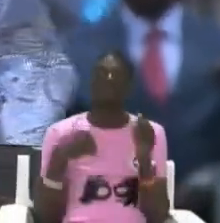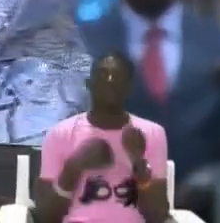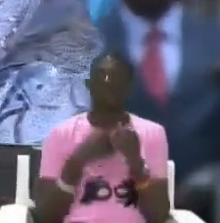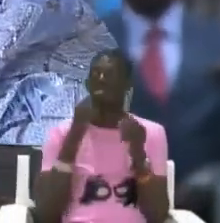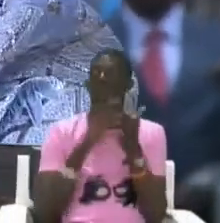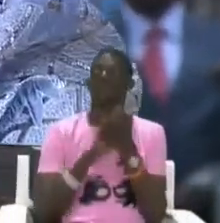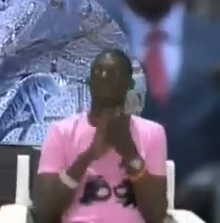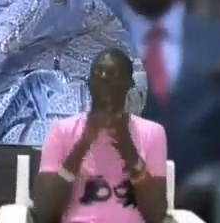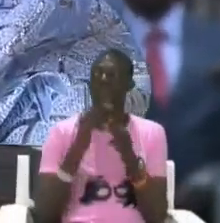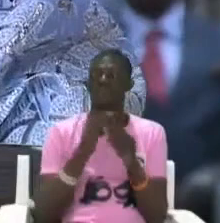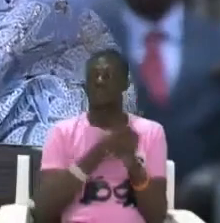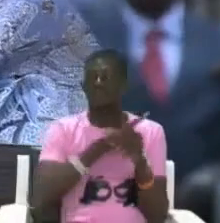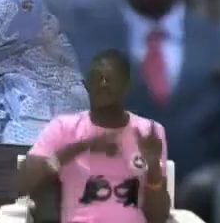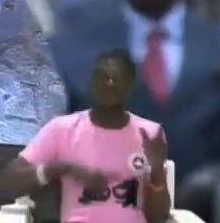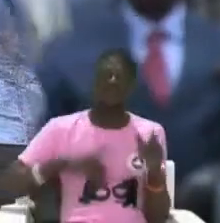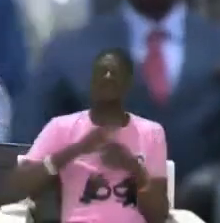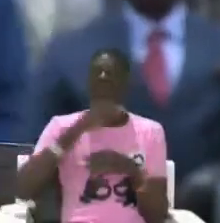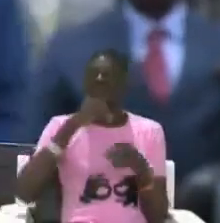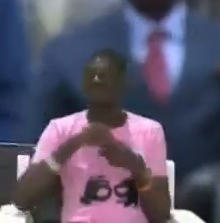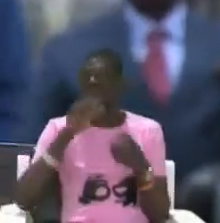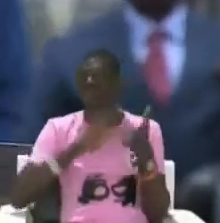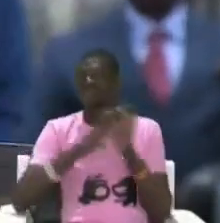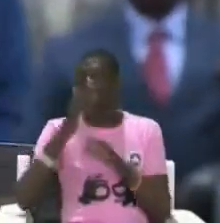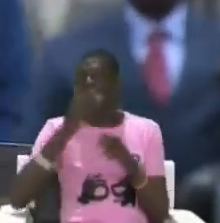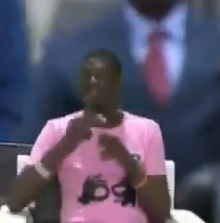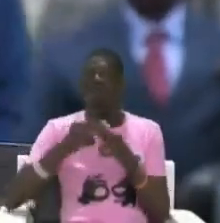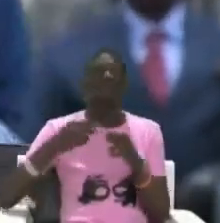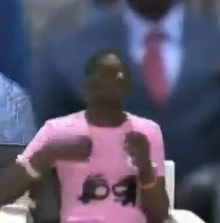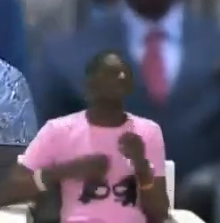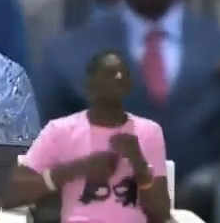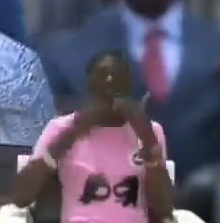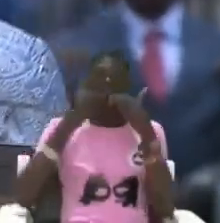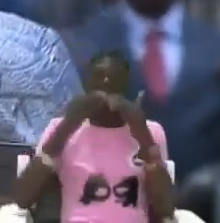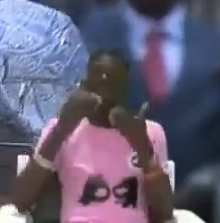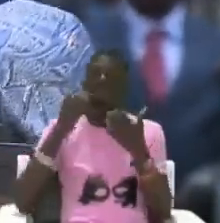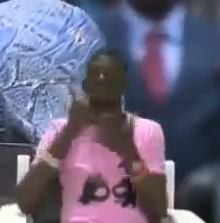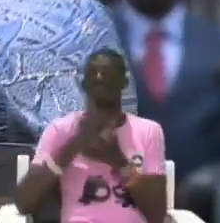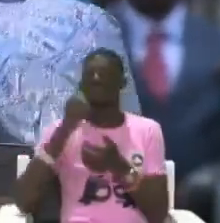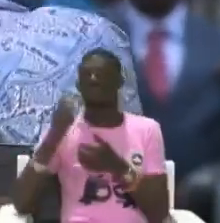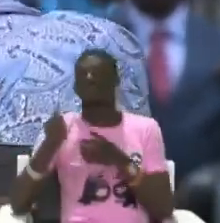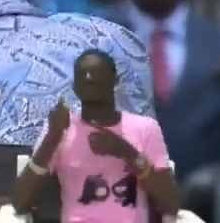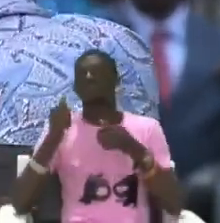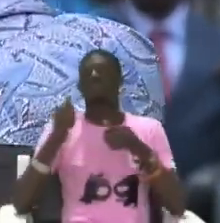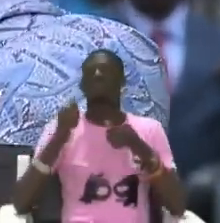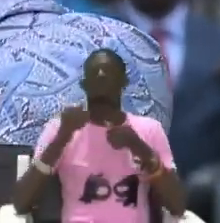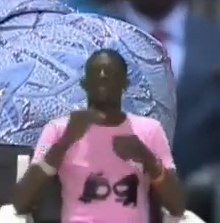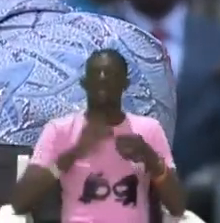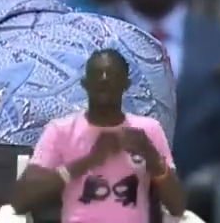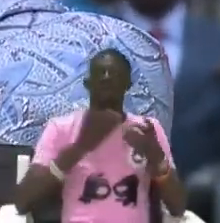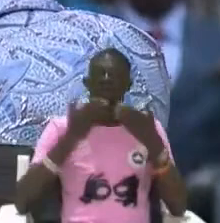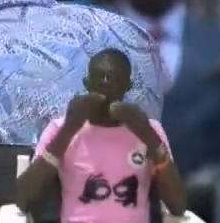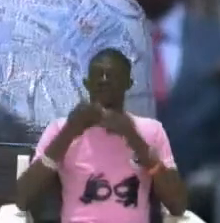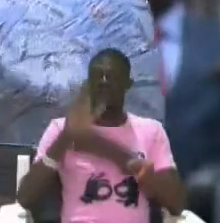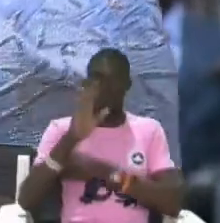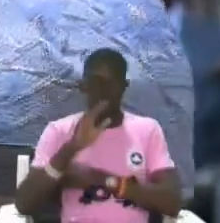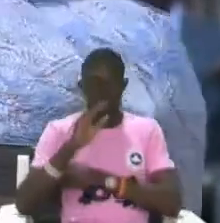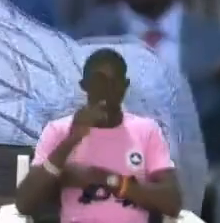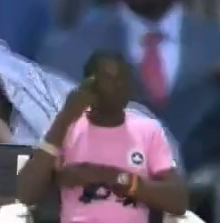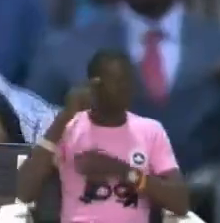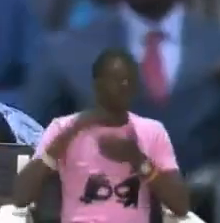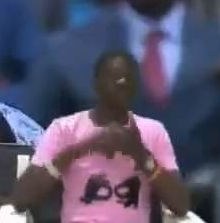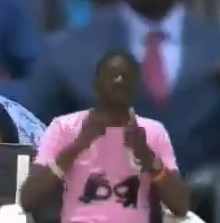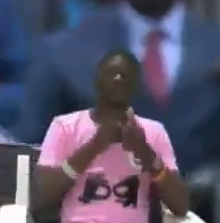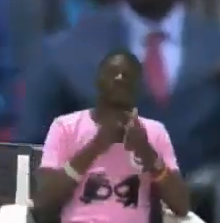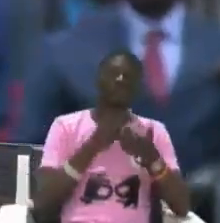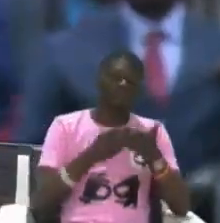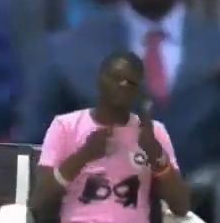name of Jesus, in Jesus' name, we have given thanks. I want us to thank God for this first Holy